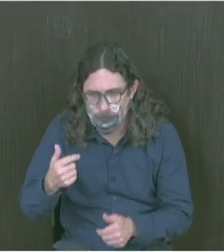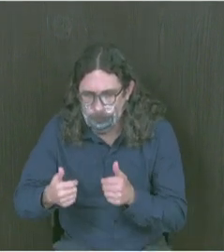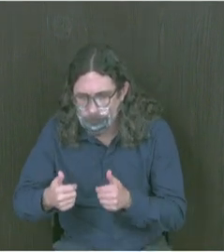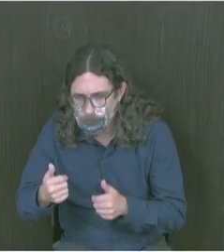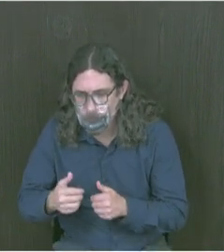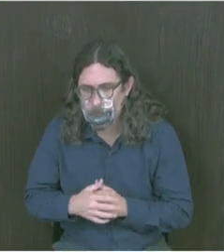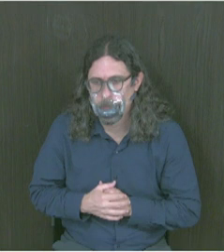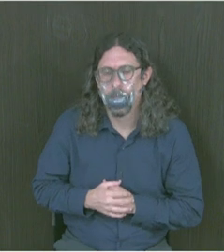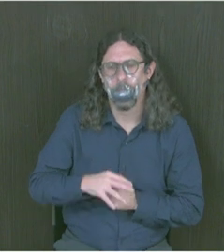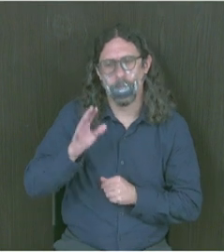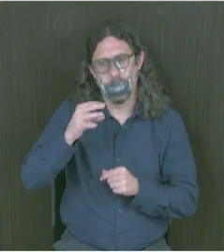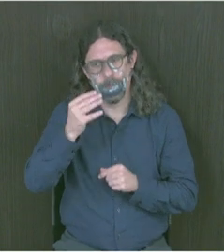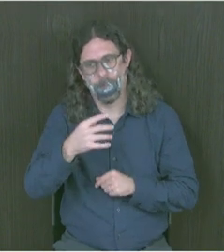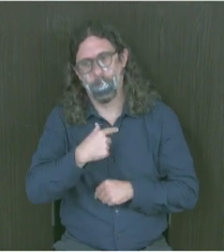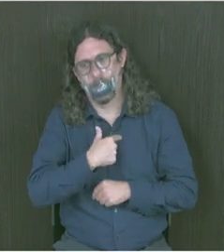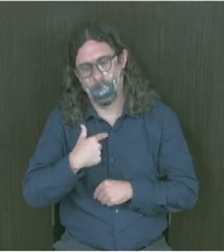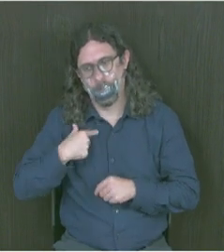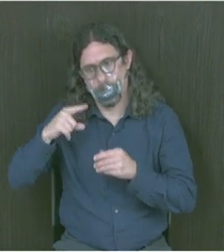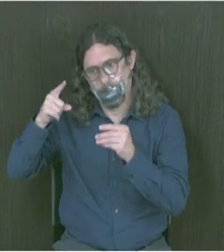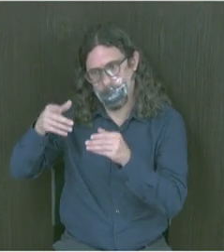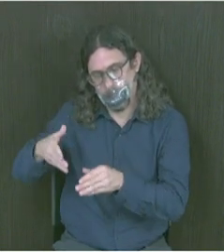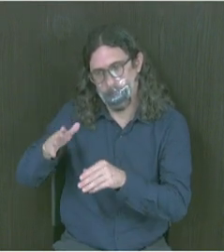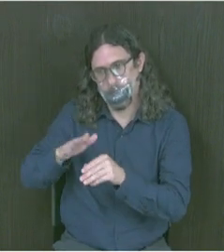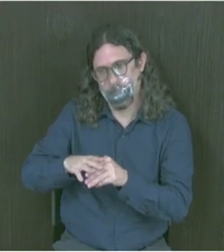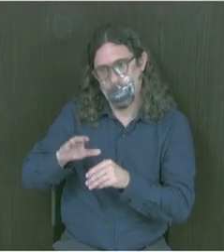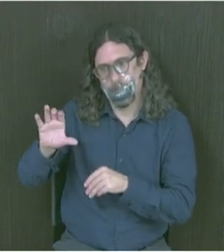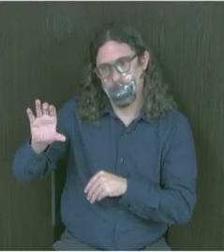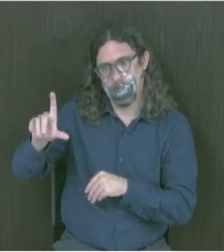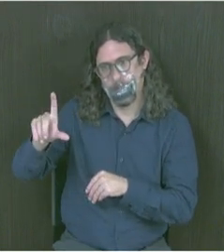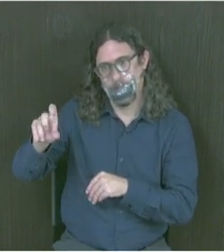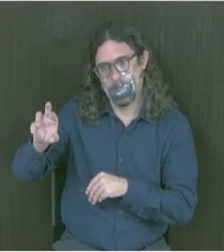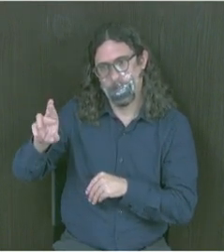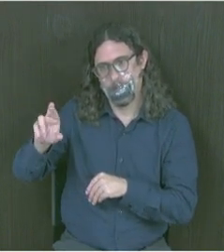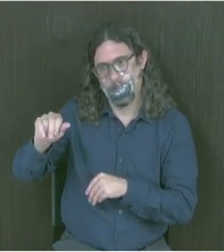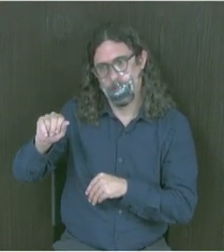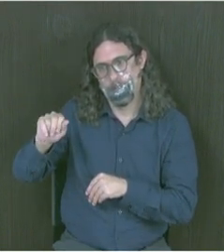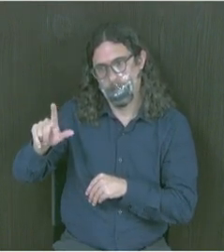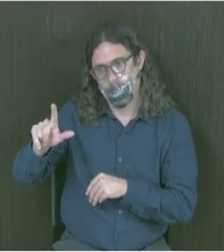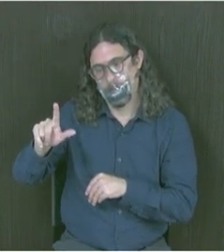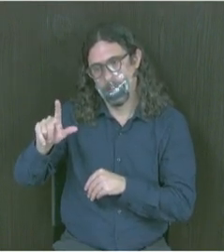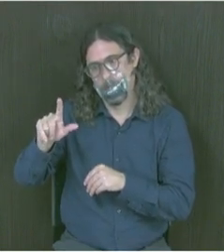Queens Libertarian, spec number 1-1, Queens